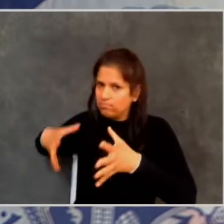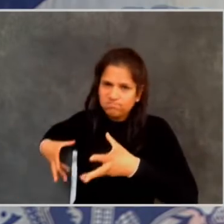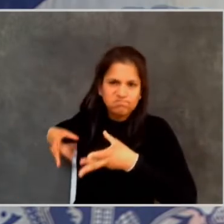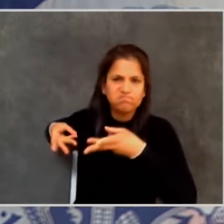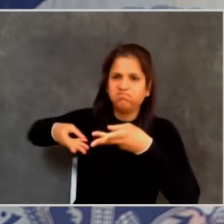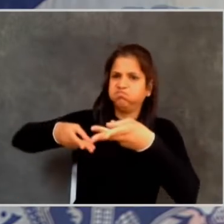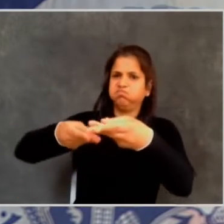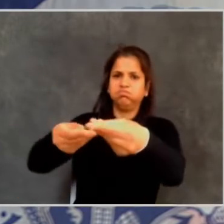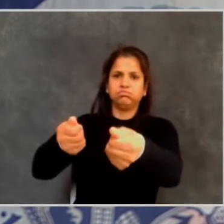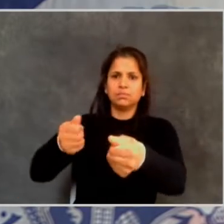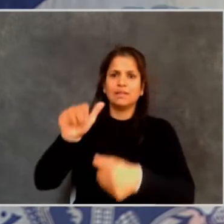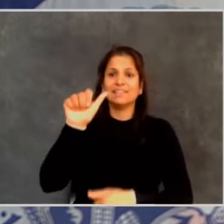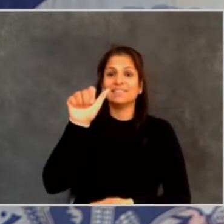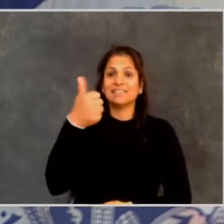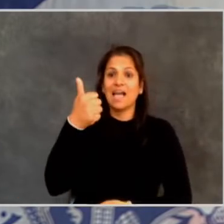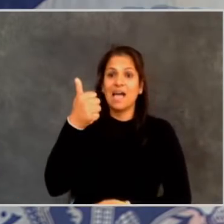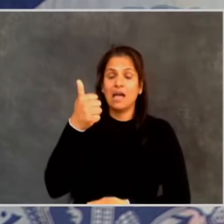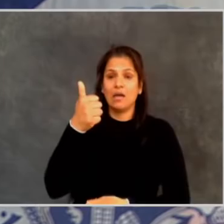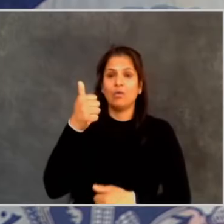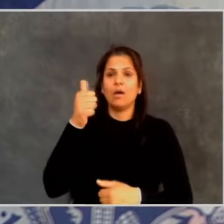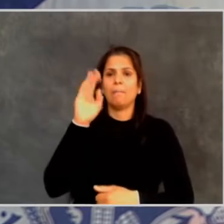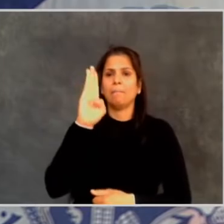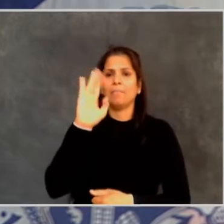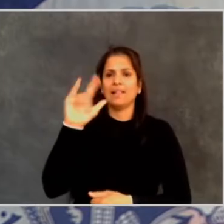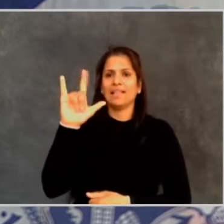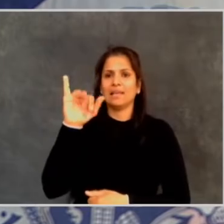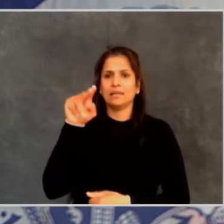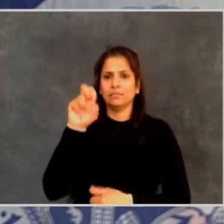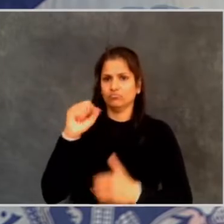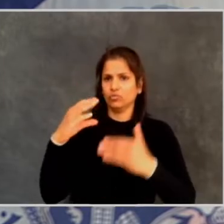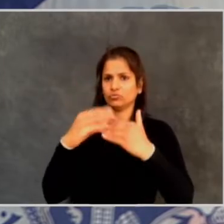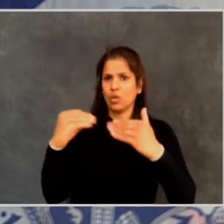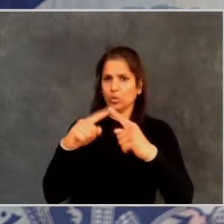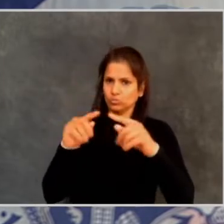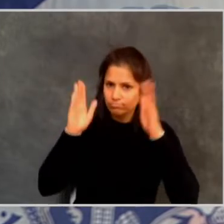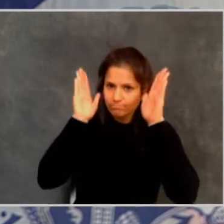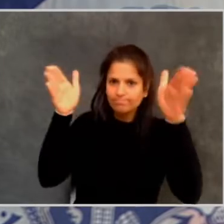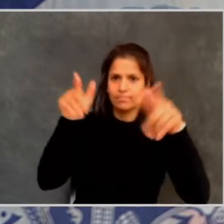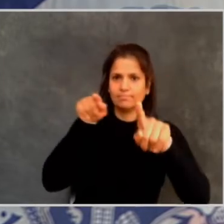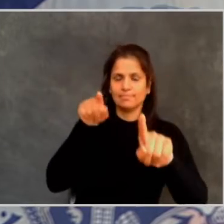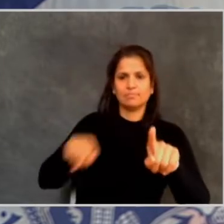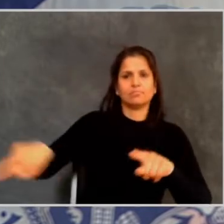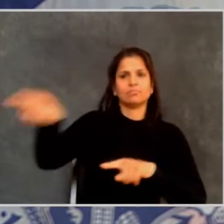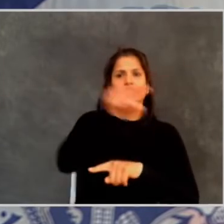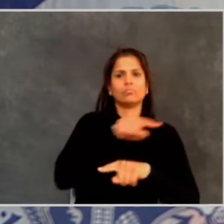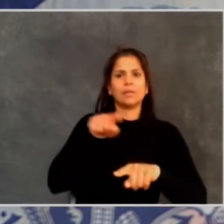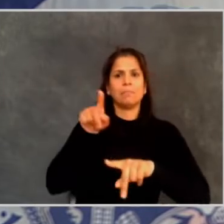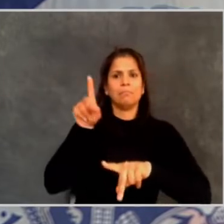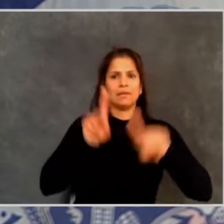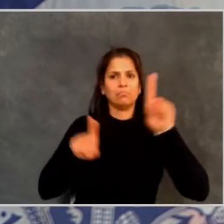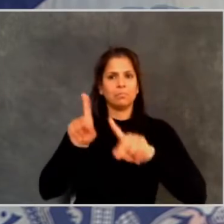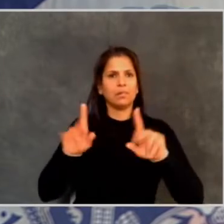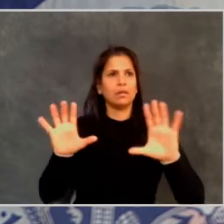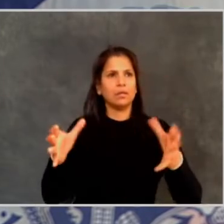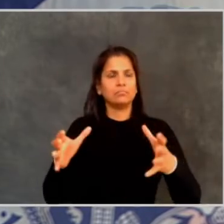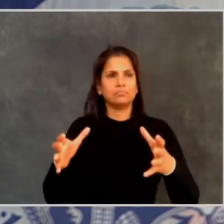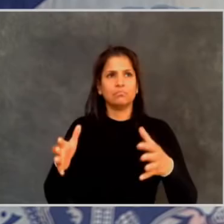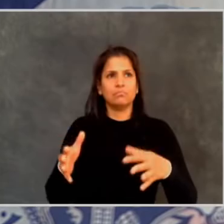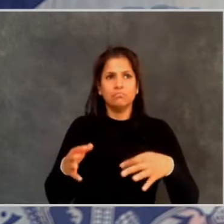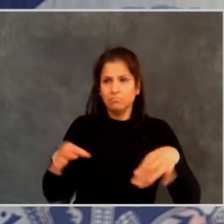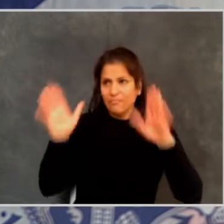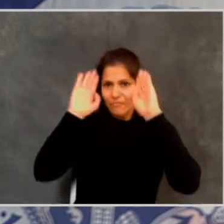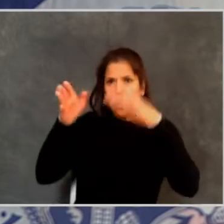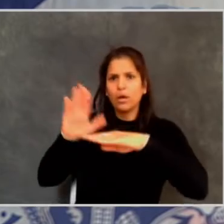food-oriented programs, all the efforts to increase wages and benefits, $15 minimum wage, paid sick leave, all of those